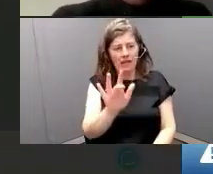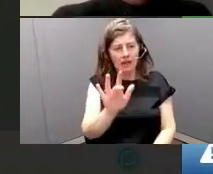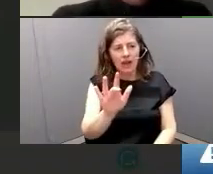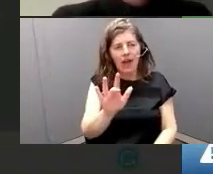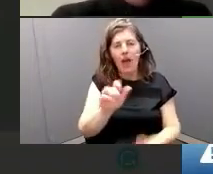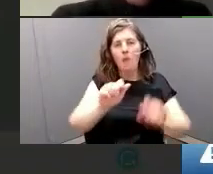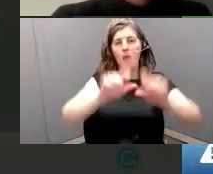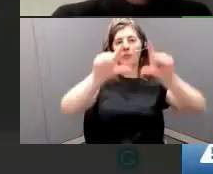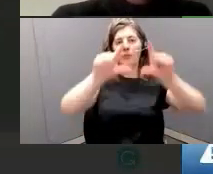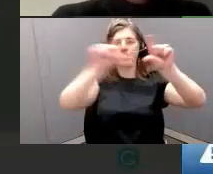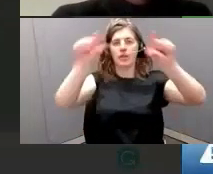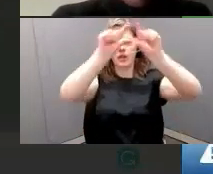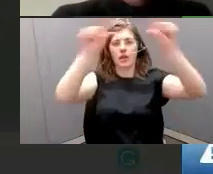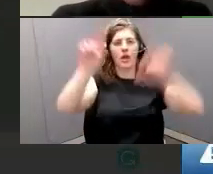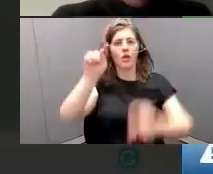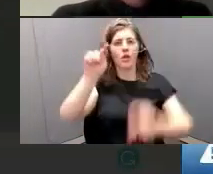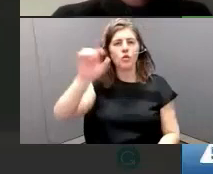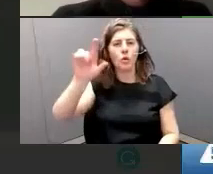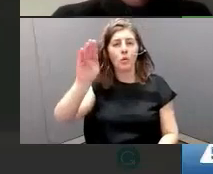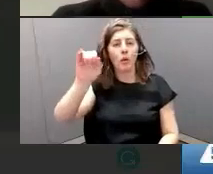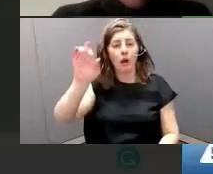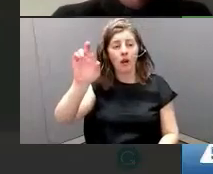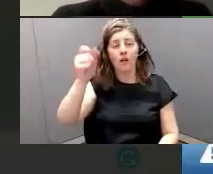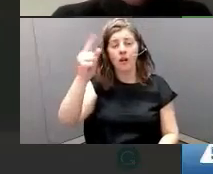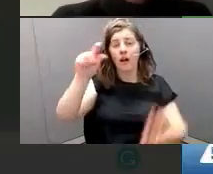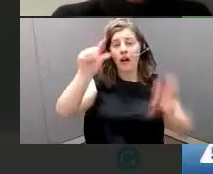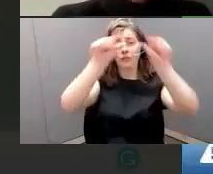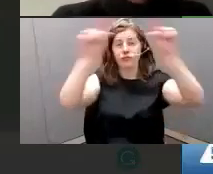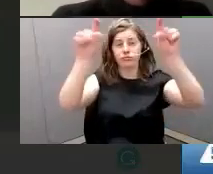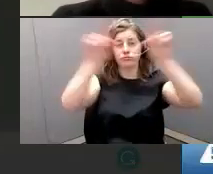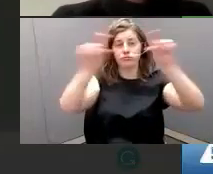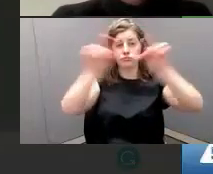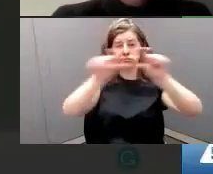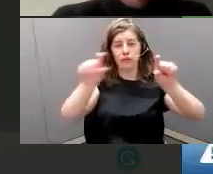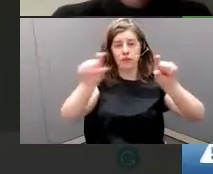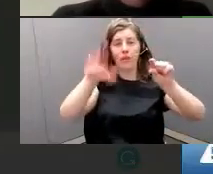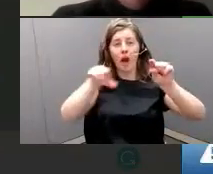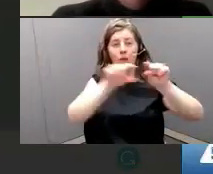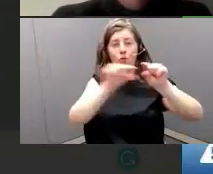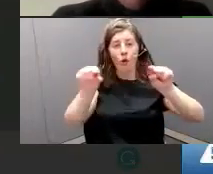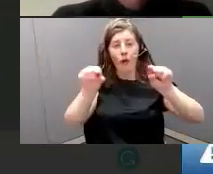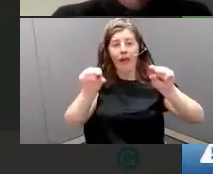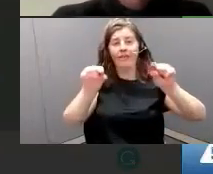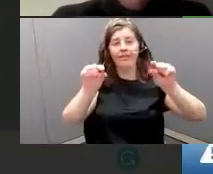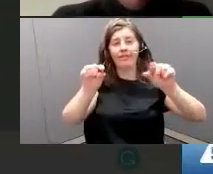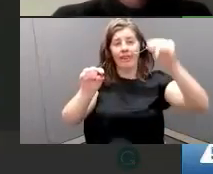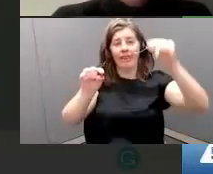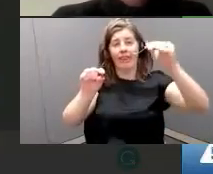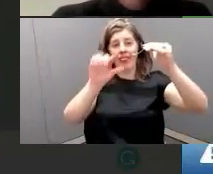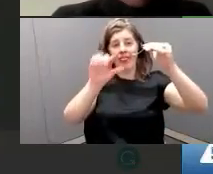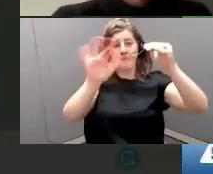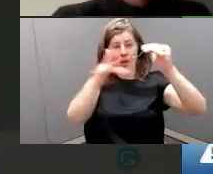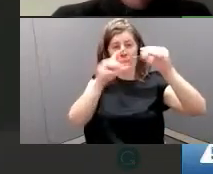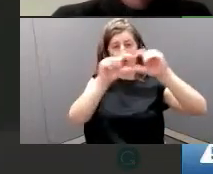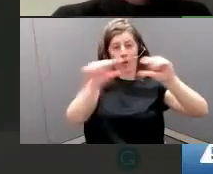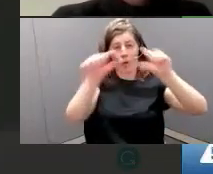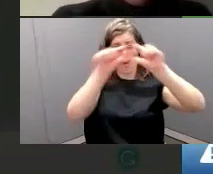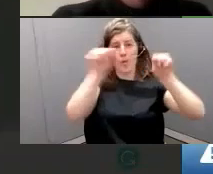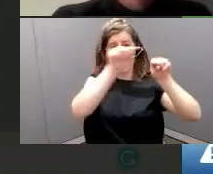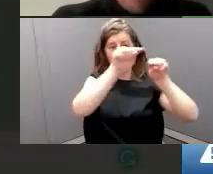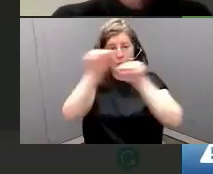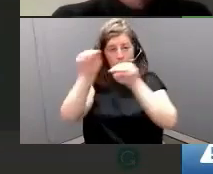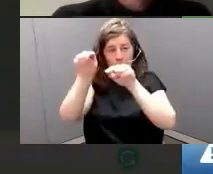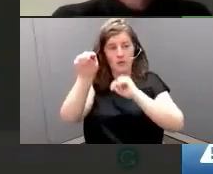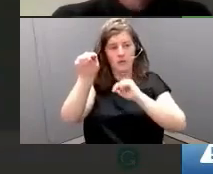here. Now, the bottom row of the toolbar and the middle row of the toolbar up here at